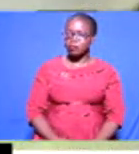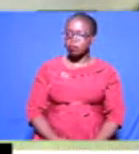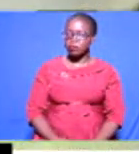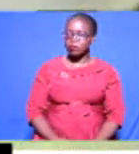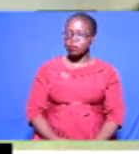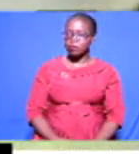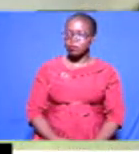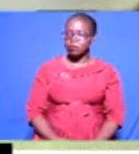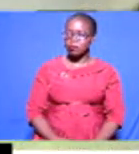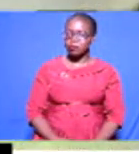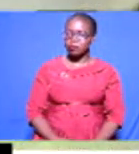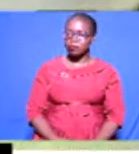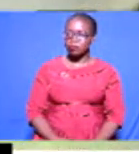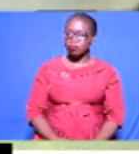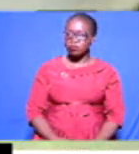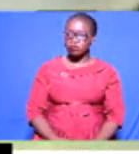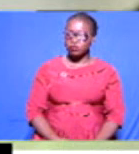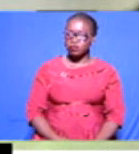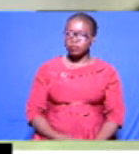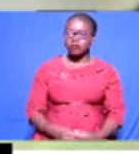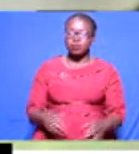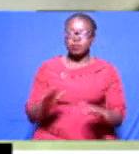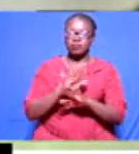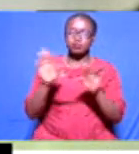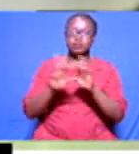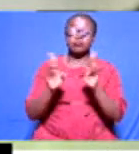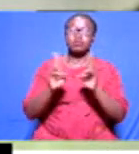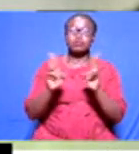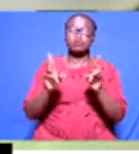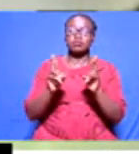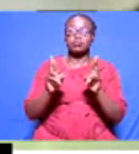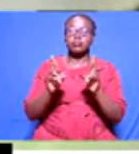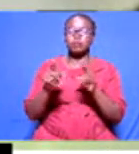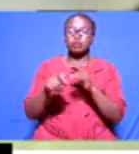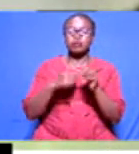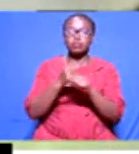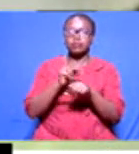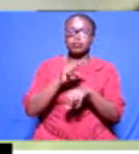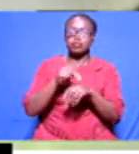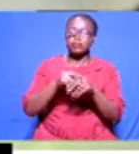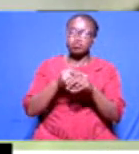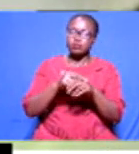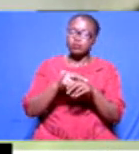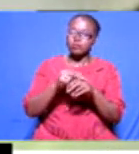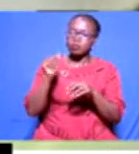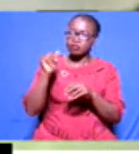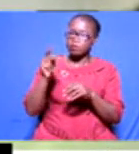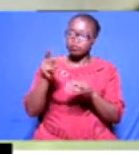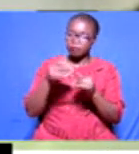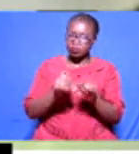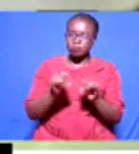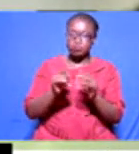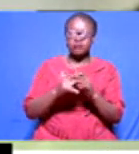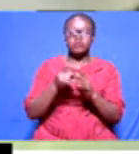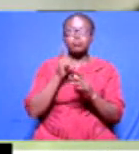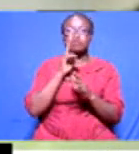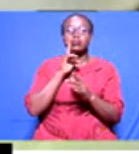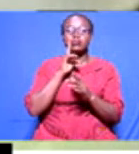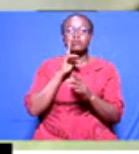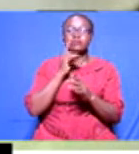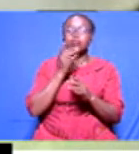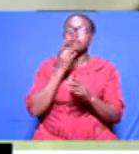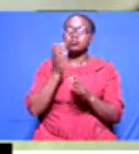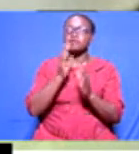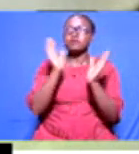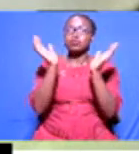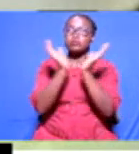Still in athletics, it's all systems go ahead of this year's National Athletics Trial set to kick off tomorrow at the Moi International